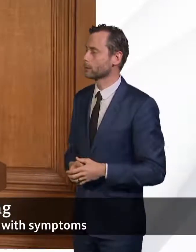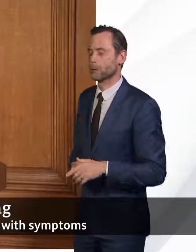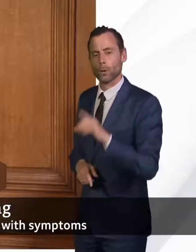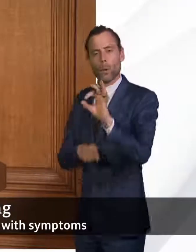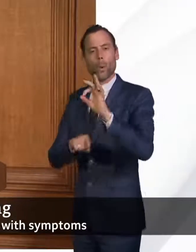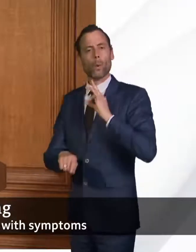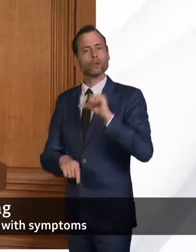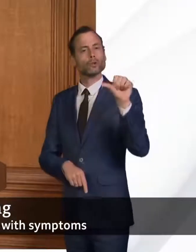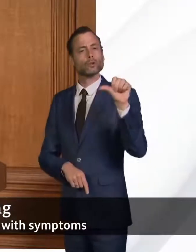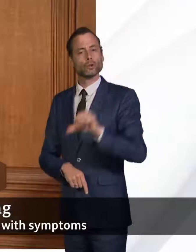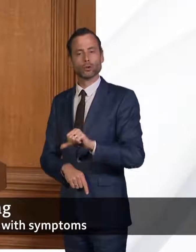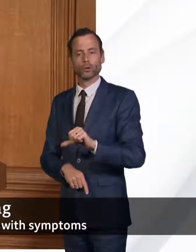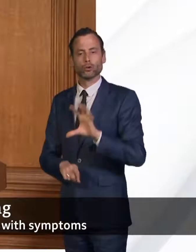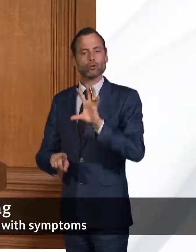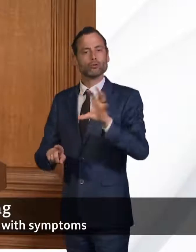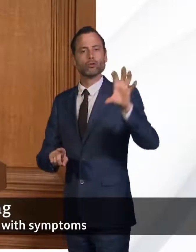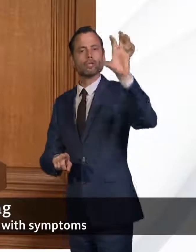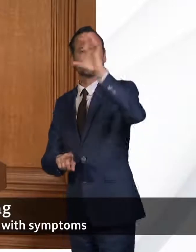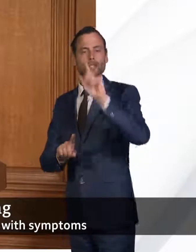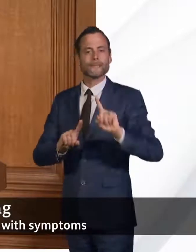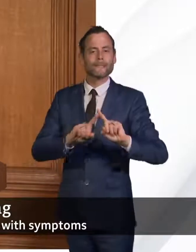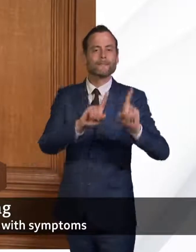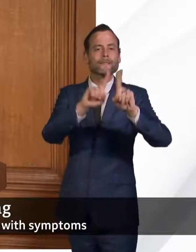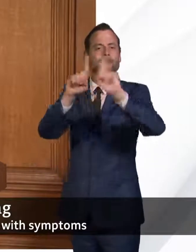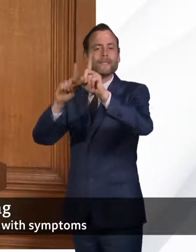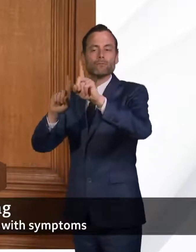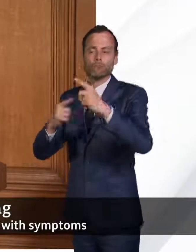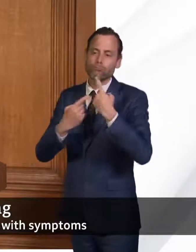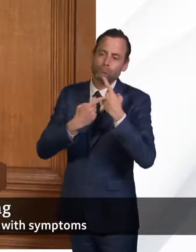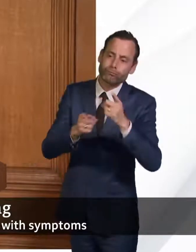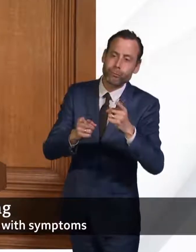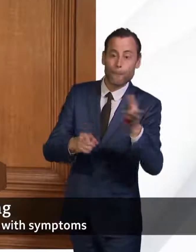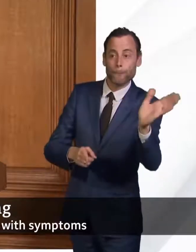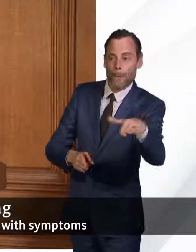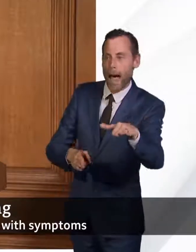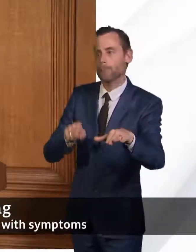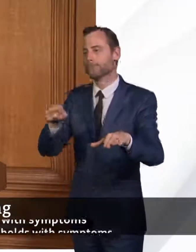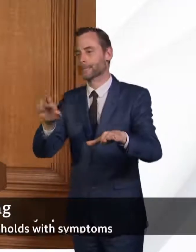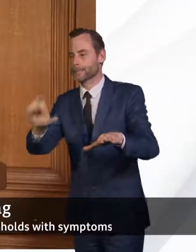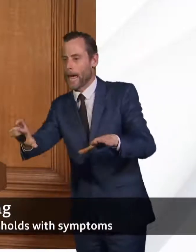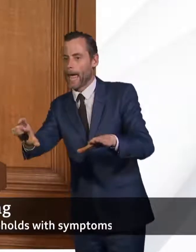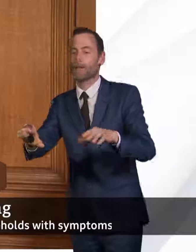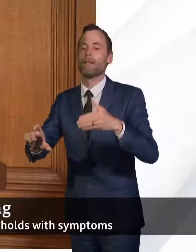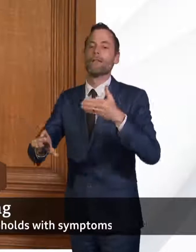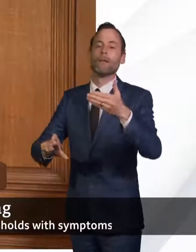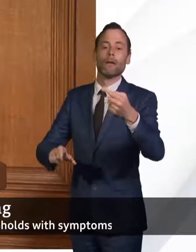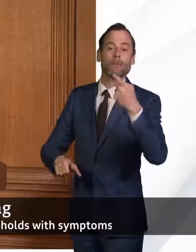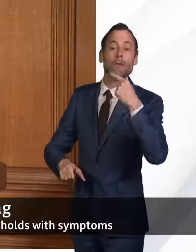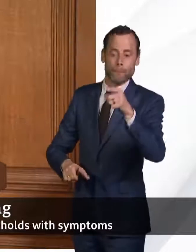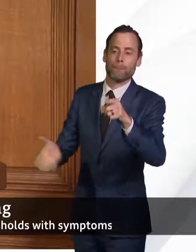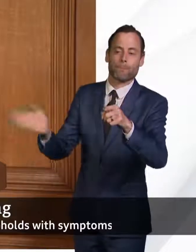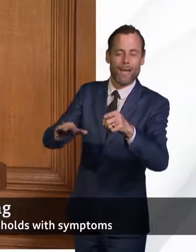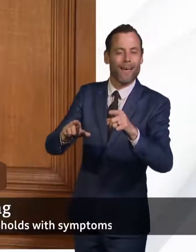interesting one. It's the kind of thing that you can imagine epidemiologists all over the world, not just in